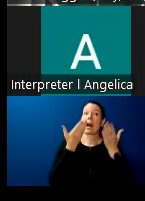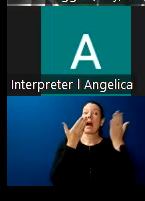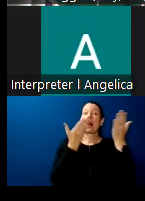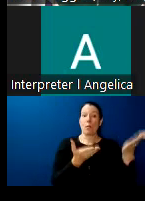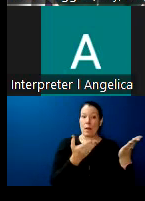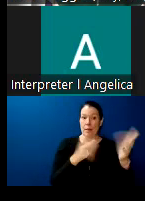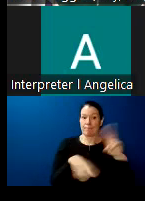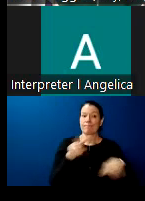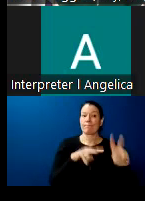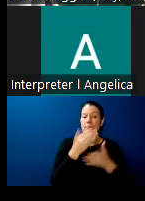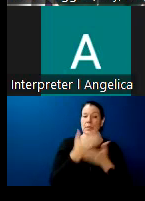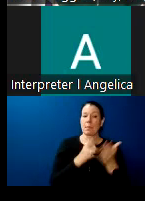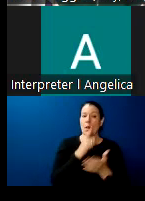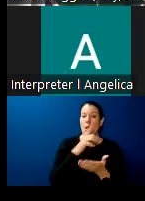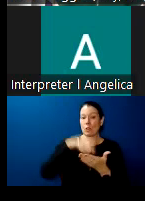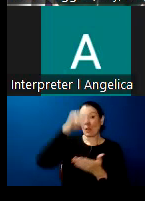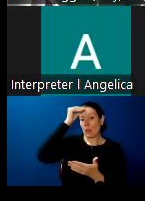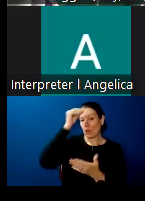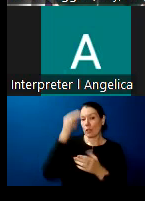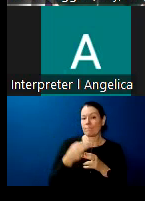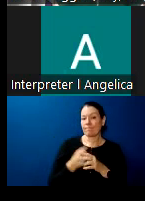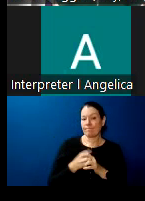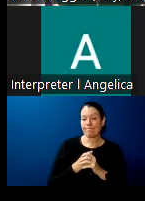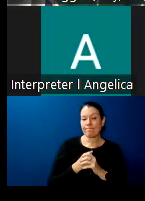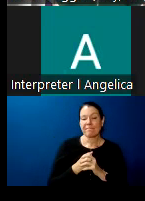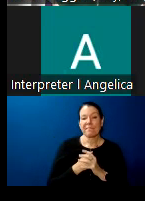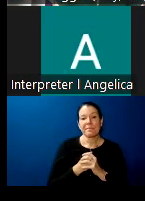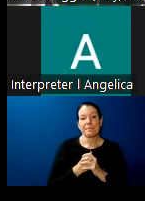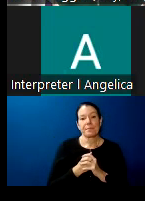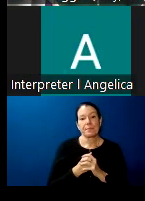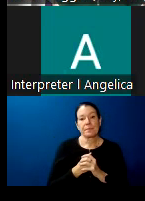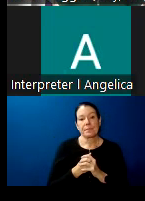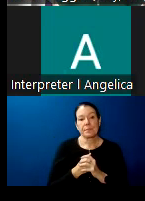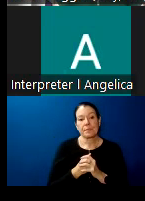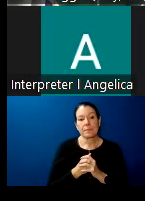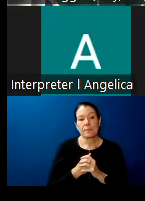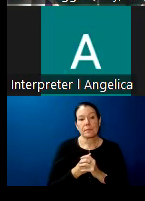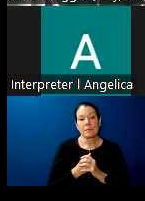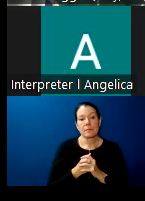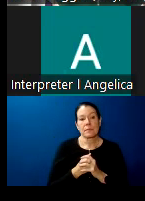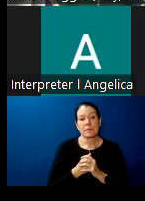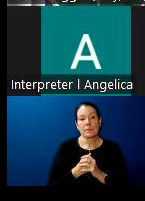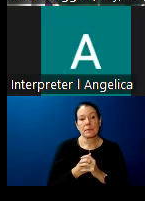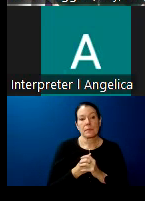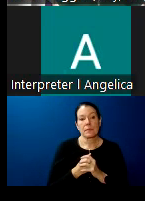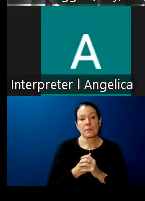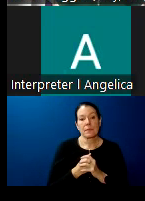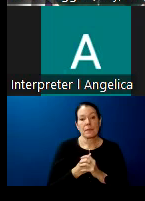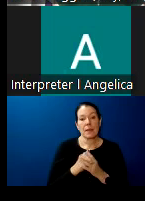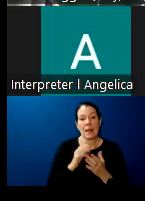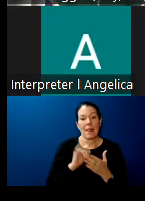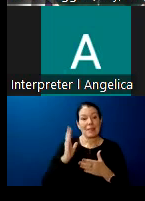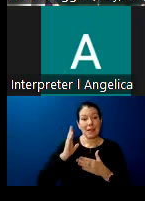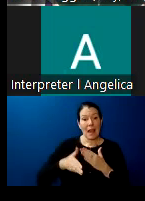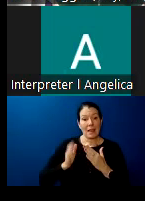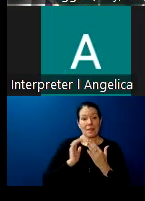take a look at some of these resources as well. So this brings us to the end of our